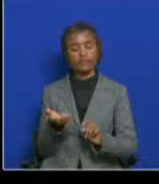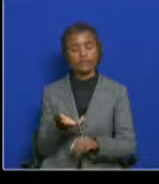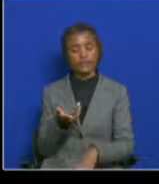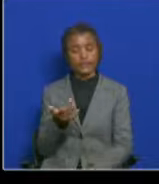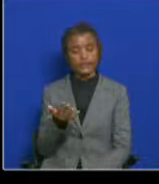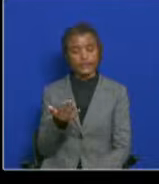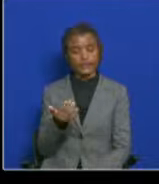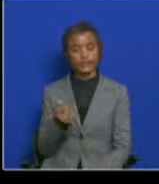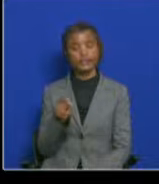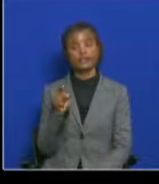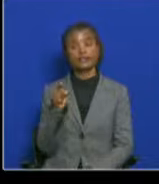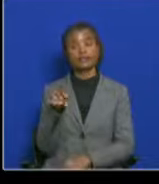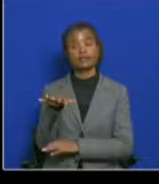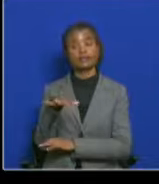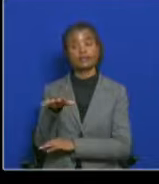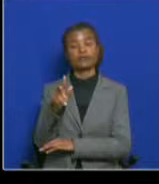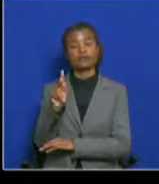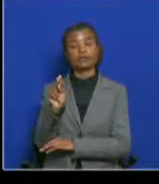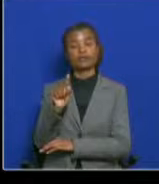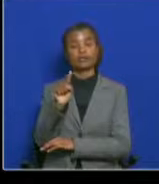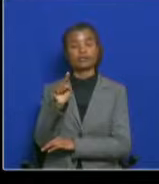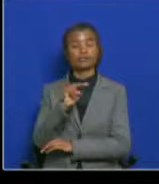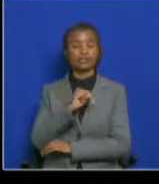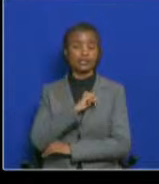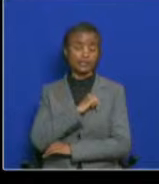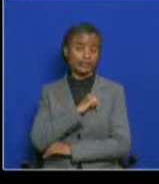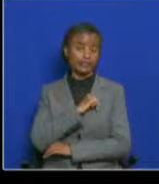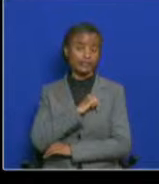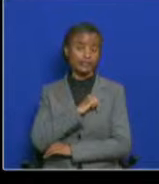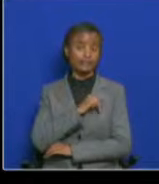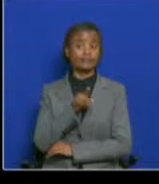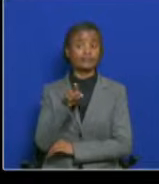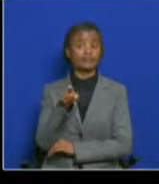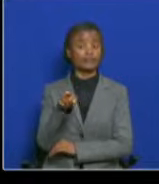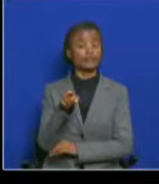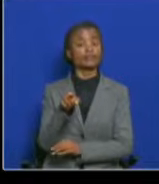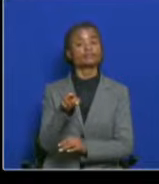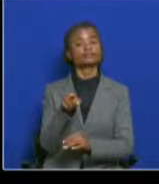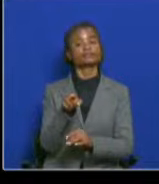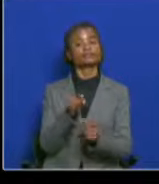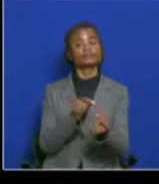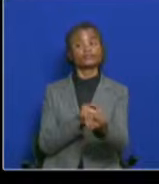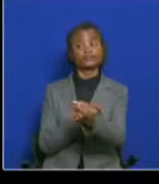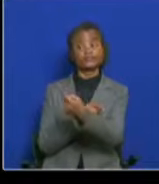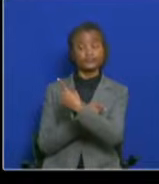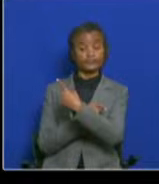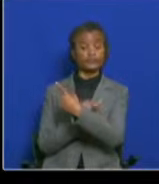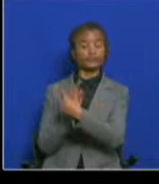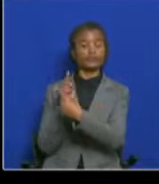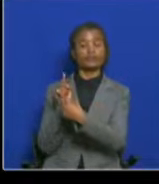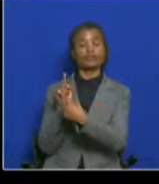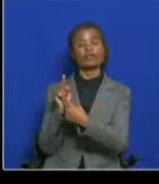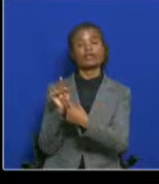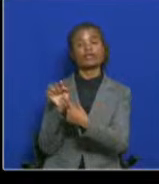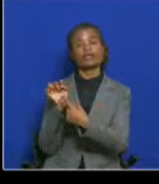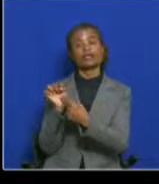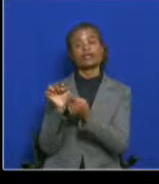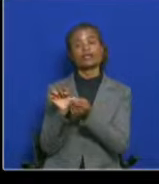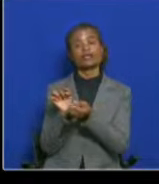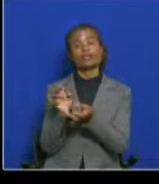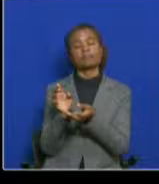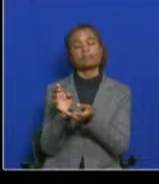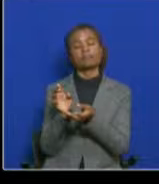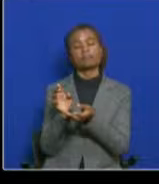KwaZulu-Natal. And he shares with General Khan an article from the Daily Maverick. The headline of the